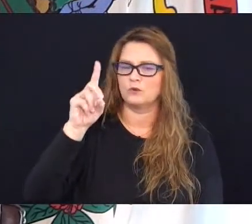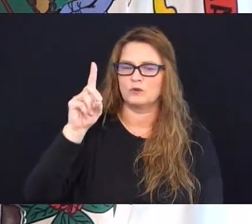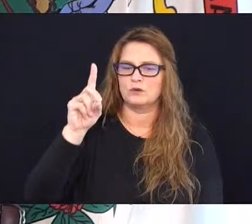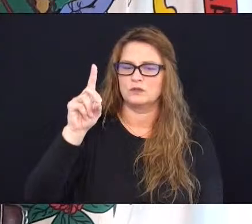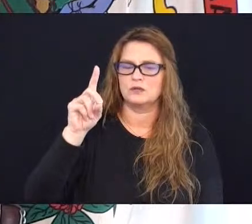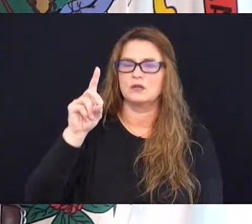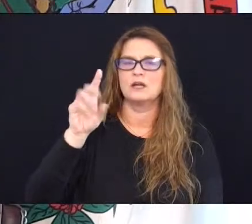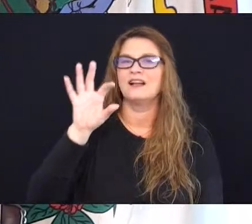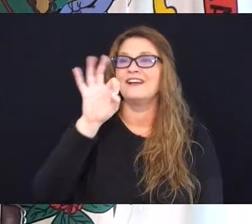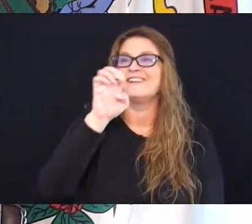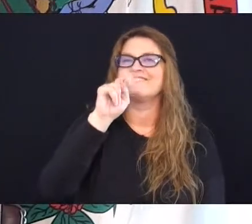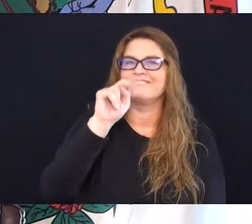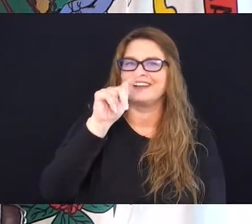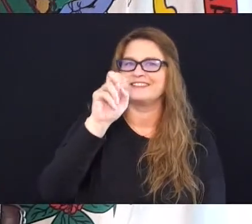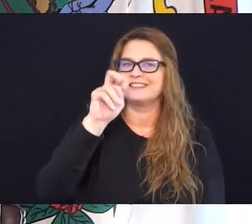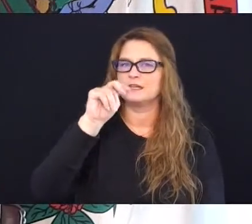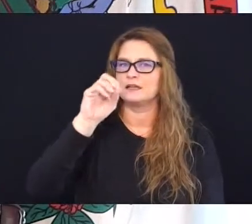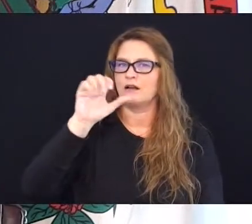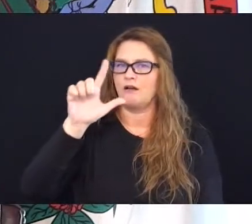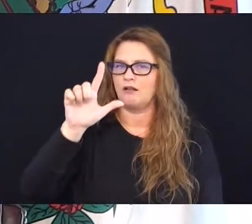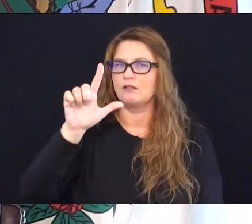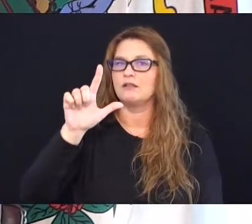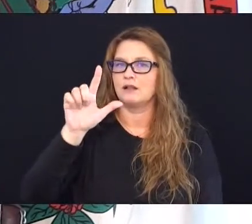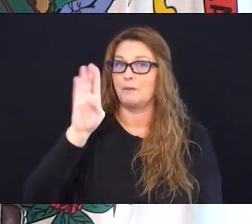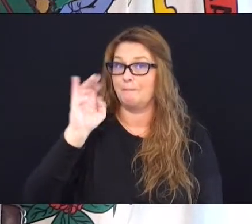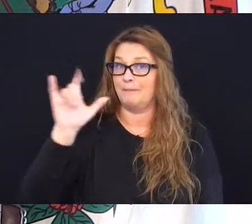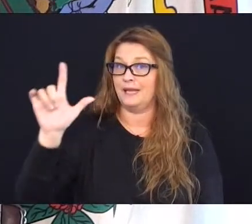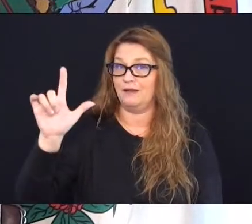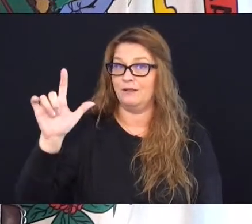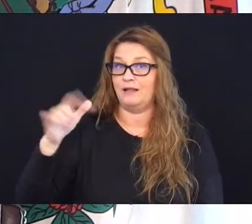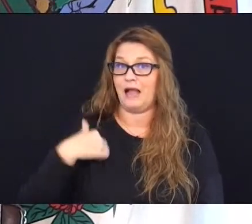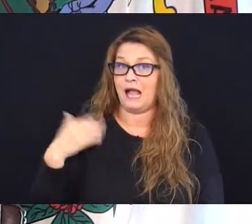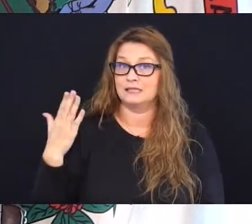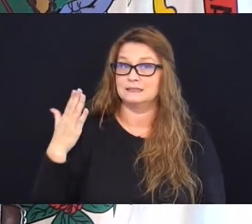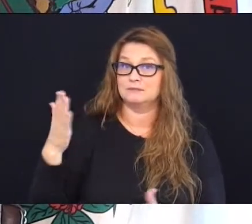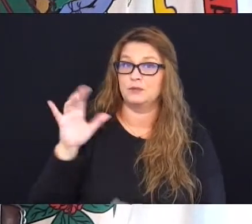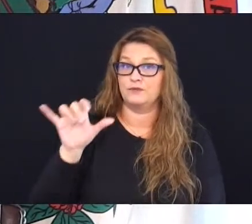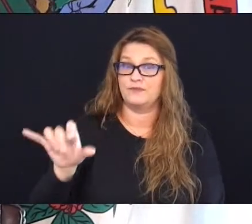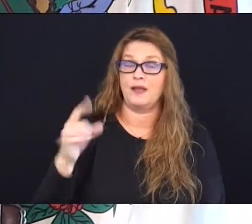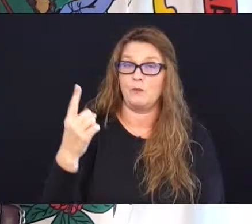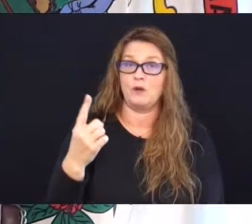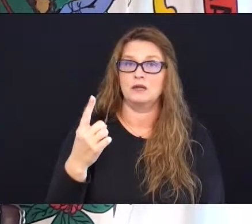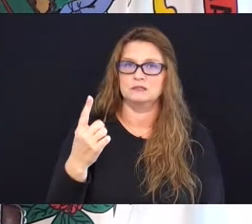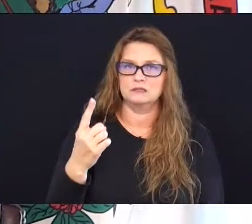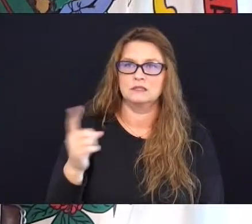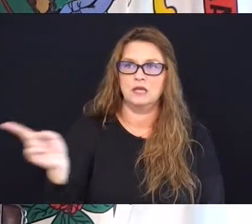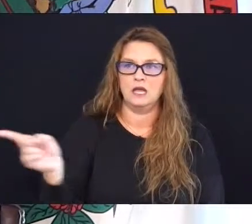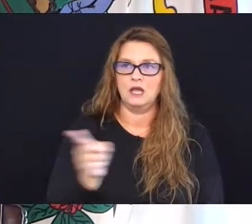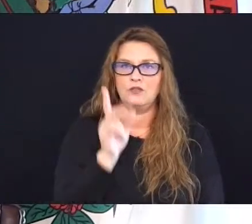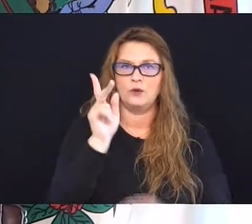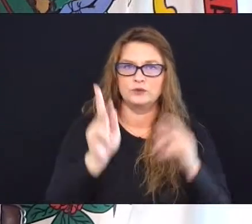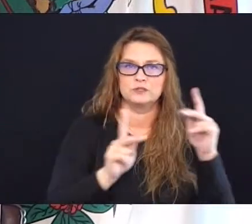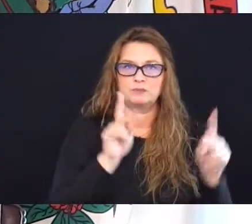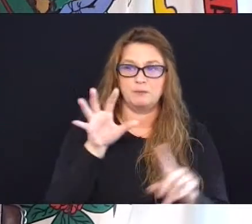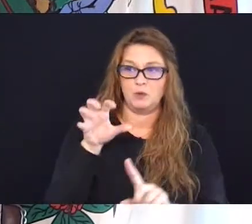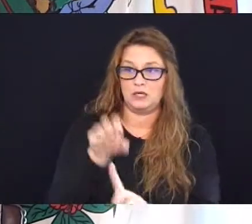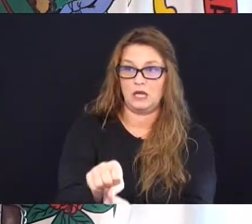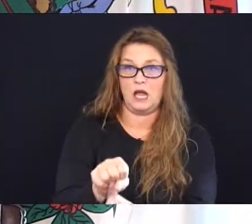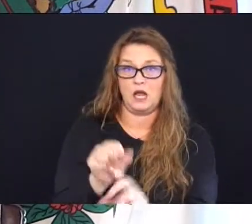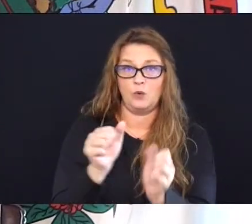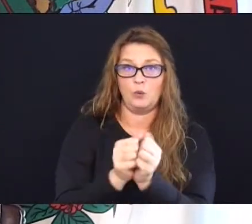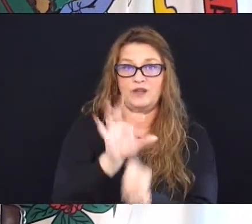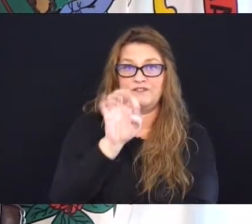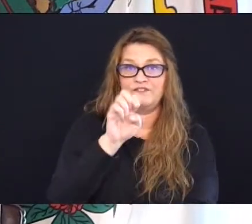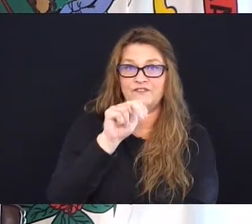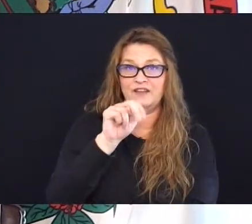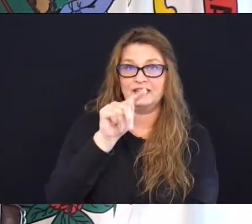the fentanyl, the fentanyl bill that, that I sent up and everything, and, those that were trafficking fentanyl from out of